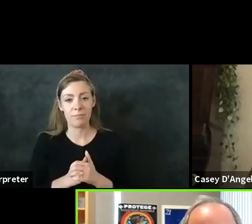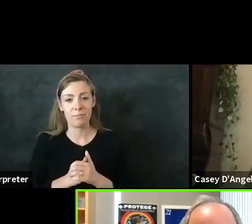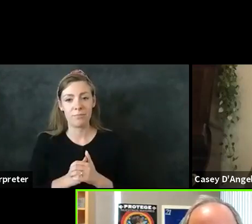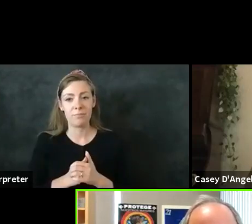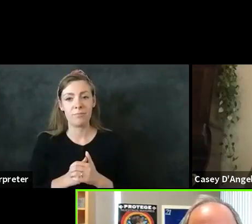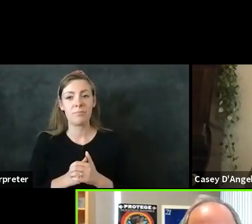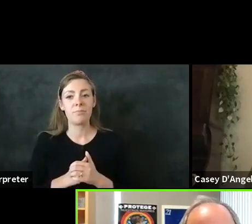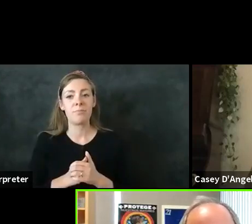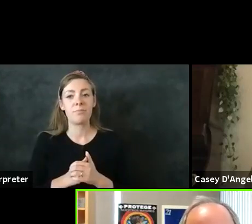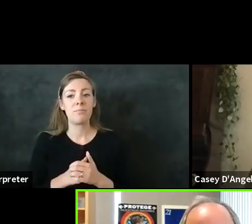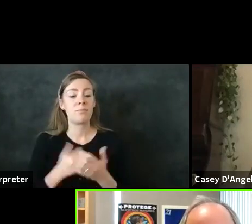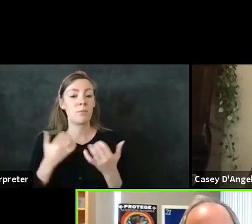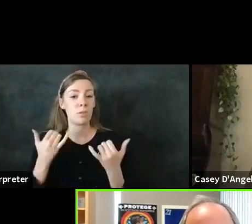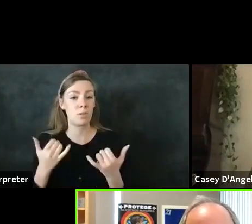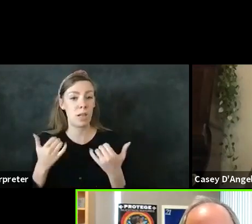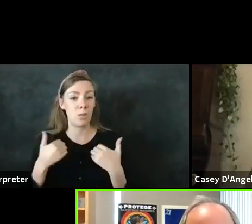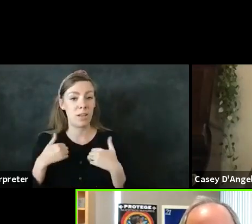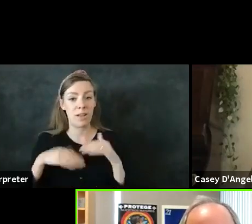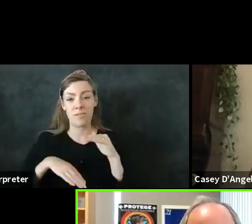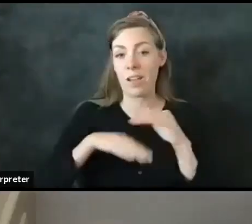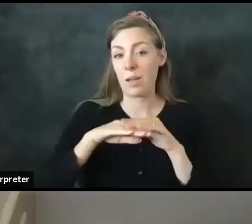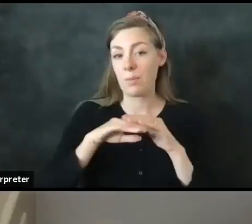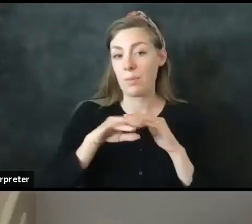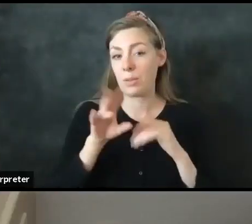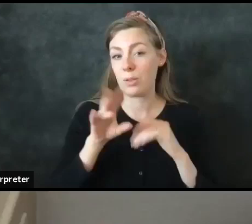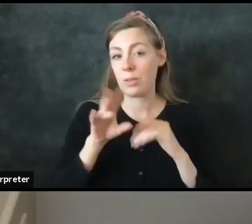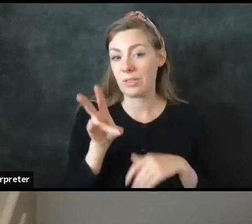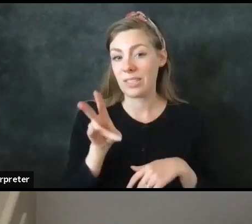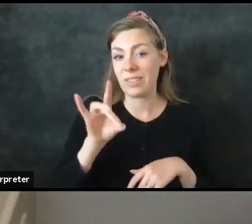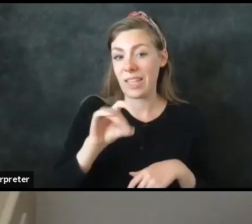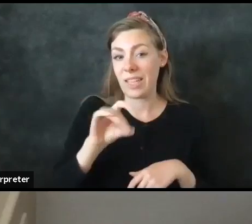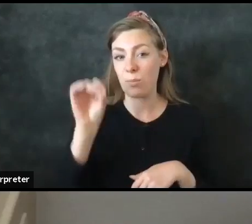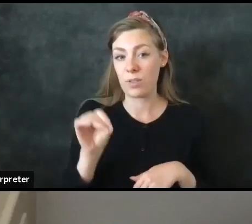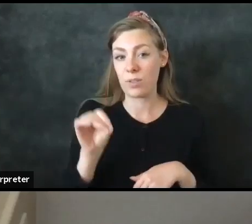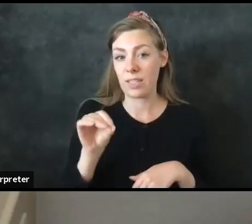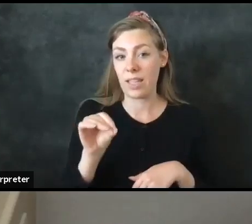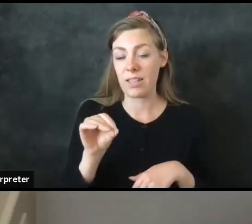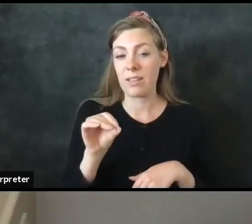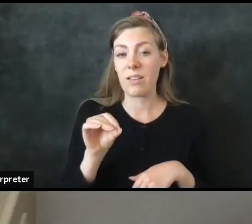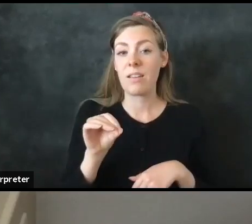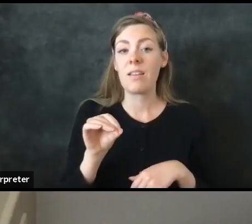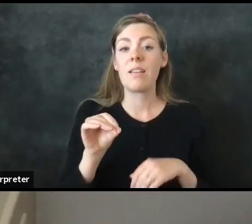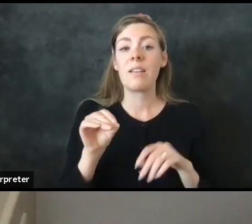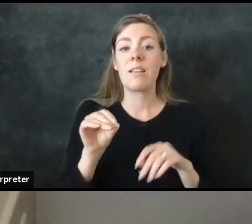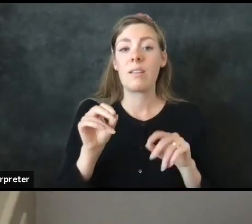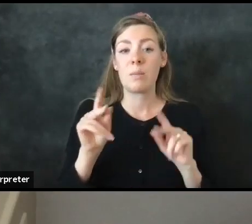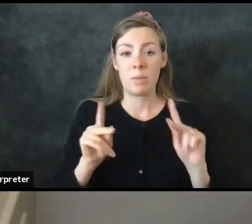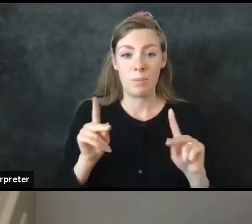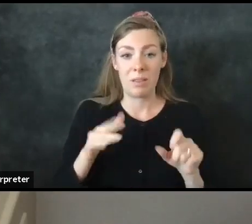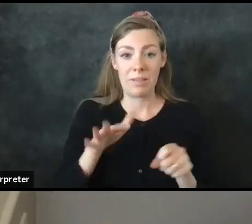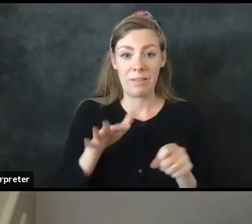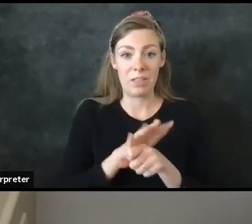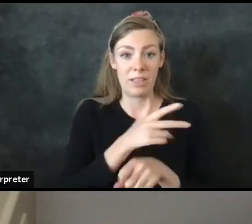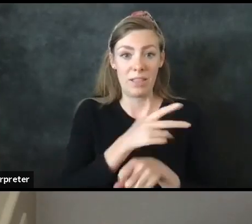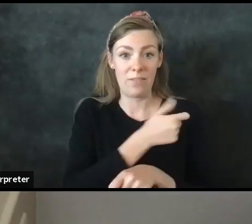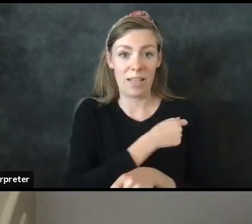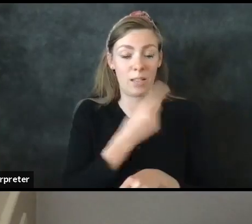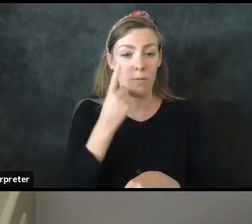That brings us up to 78% of the eligible population fully vaccinated, and another